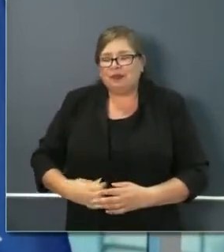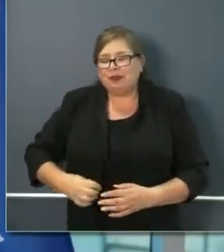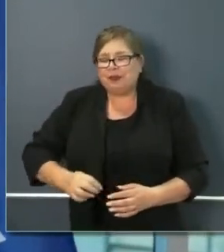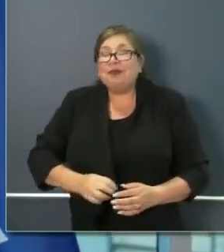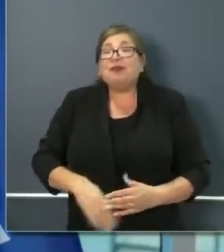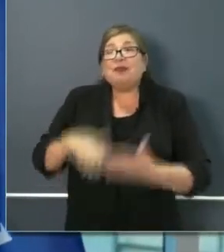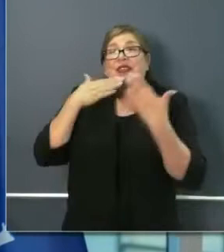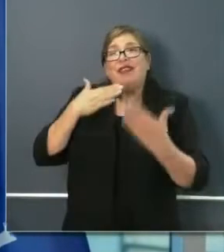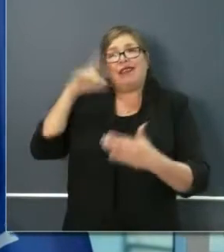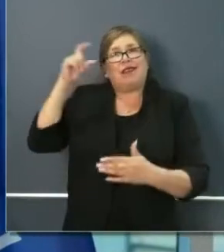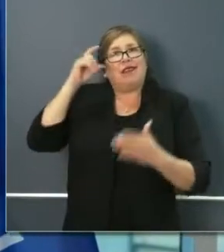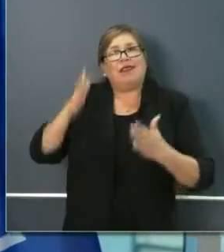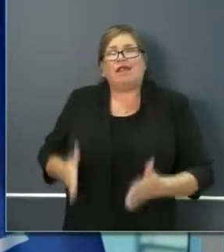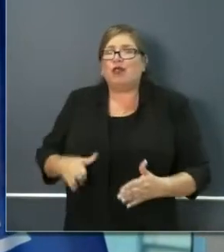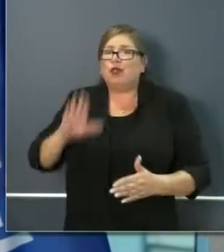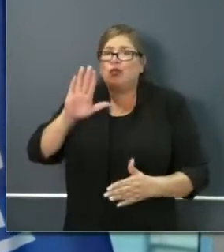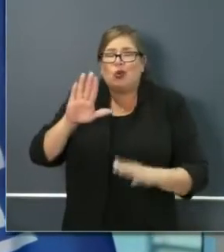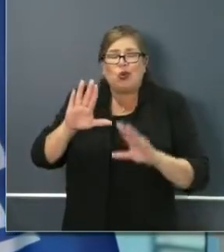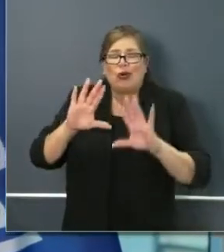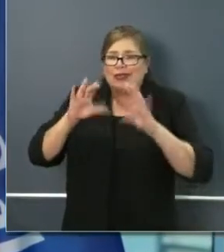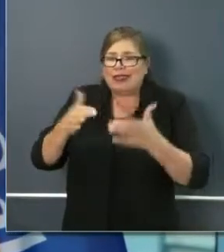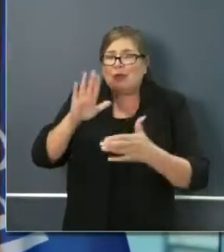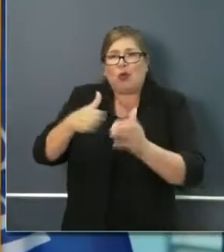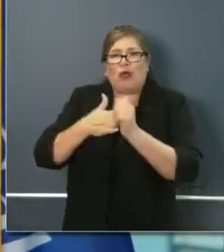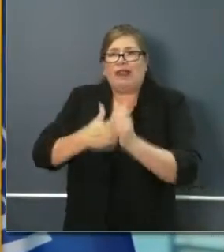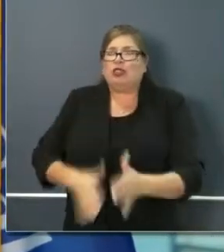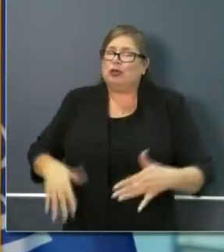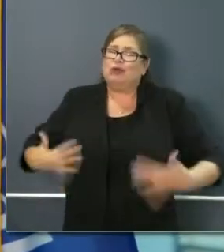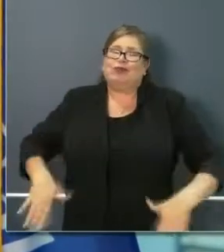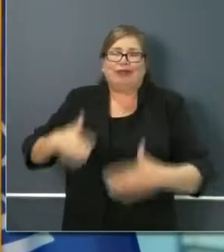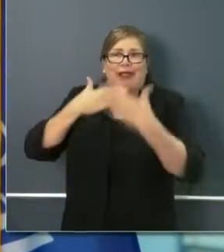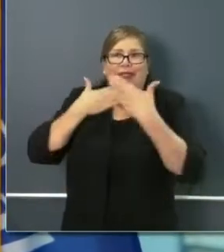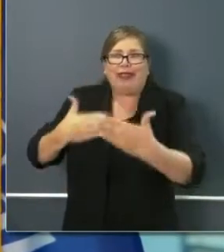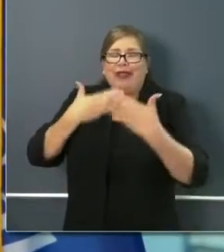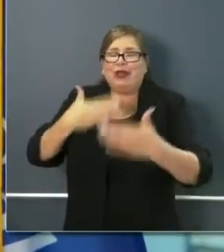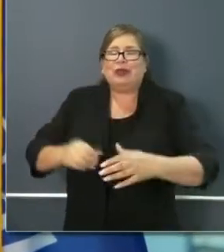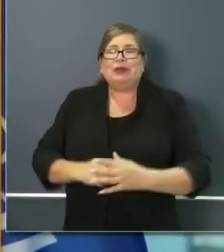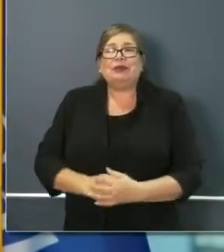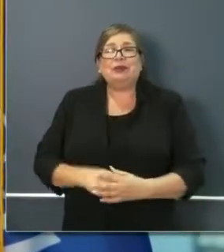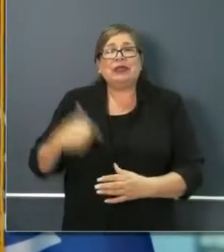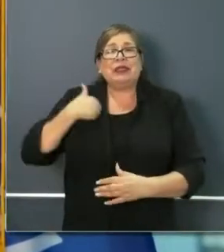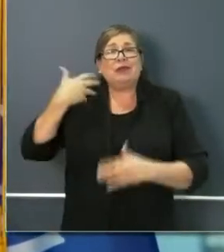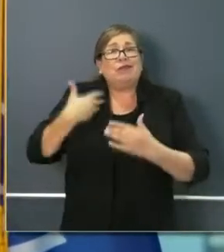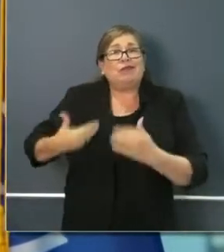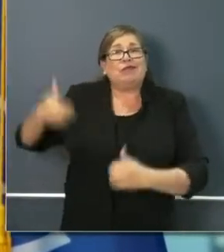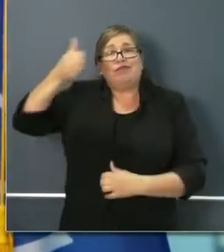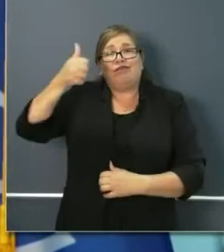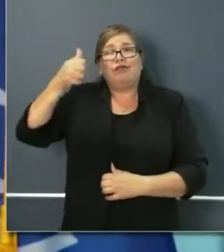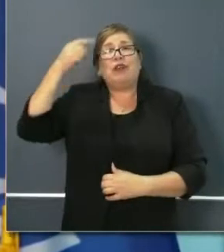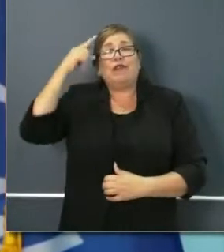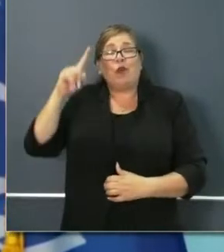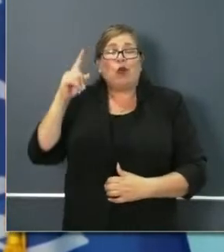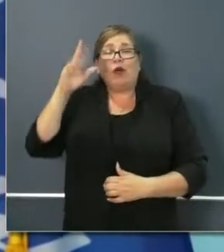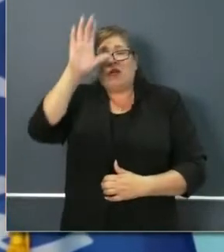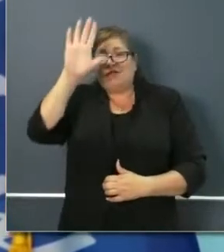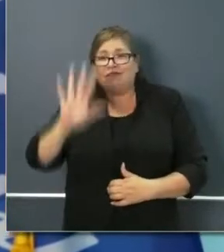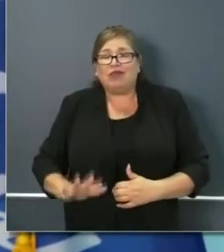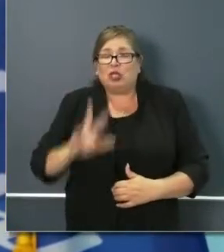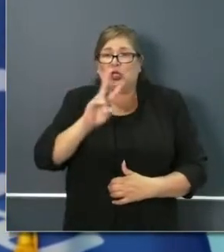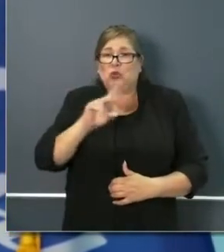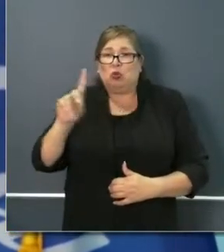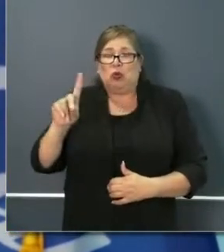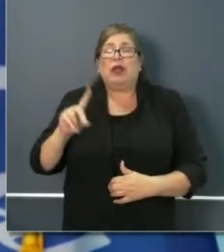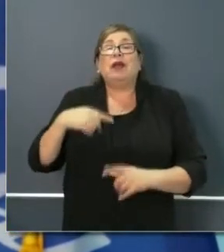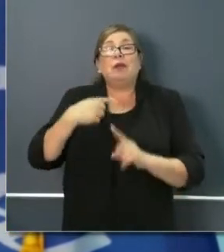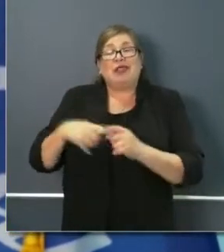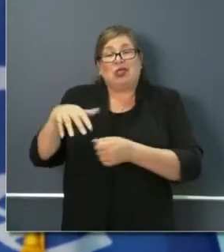you're providing in these unprecedented times. I'm the board chair of 211 California and the local operator of 211 Sacramento. And 211 is